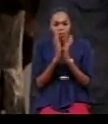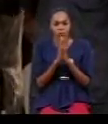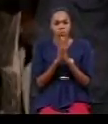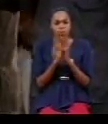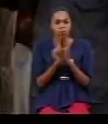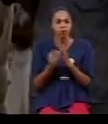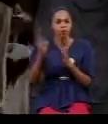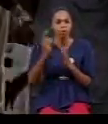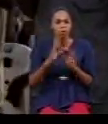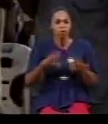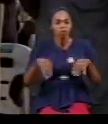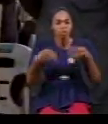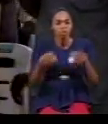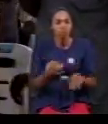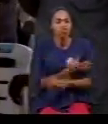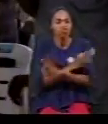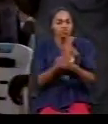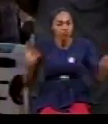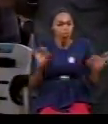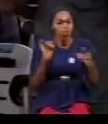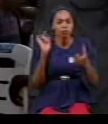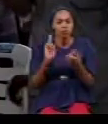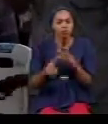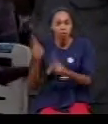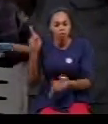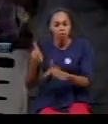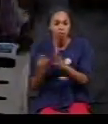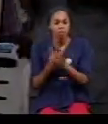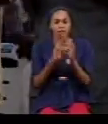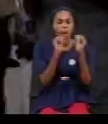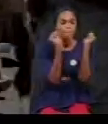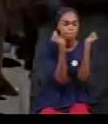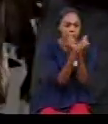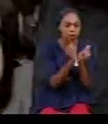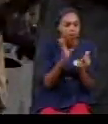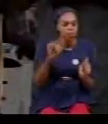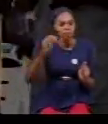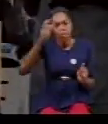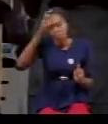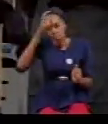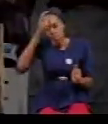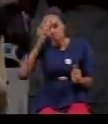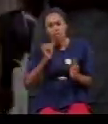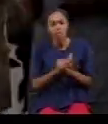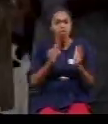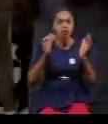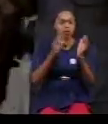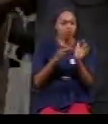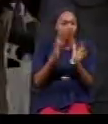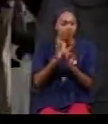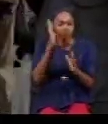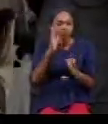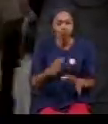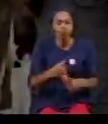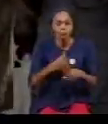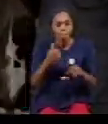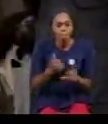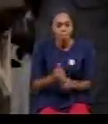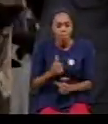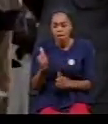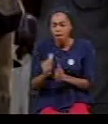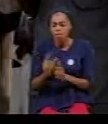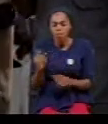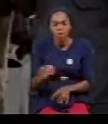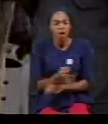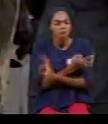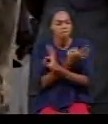loose all those who are captives of the enemy. He will liberate. He will set them free. Yes, this is